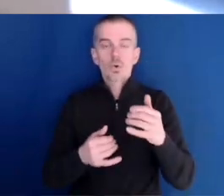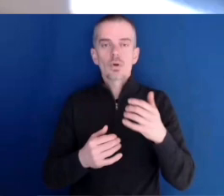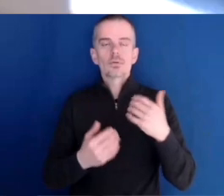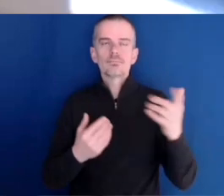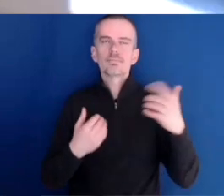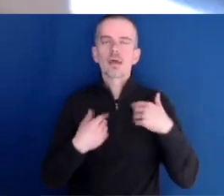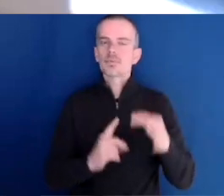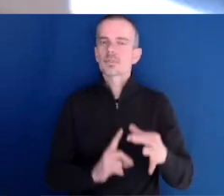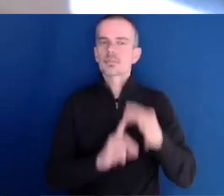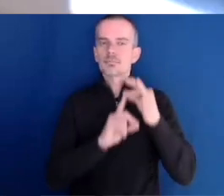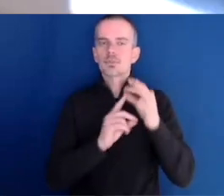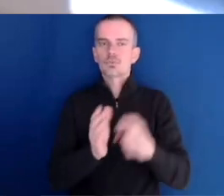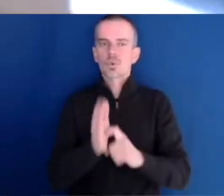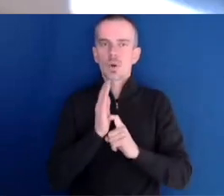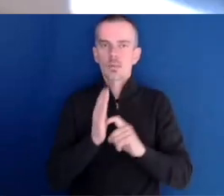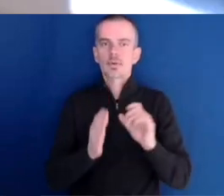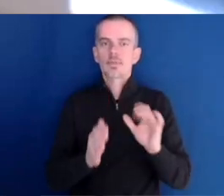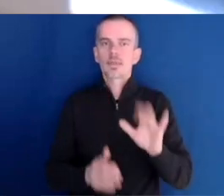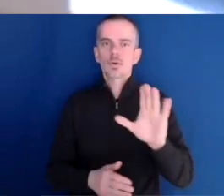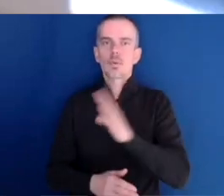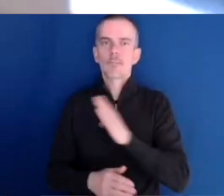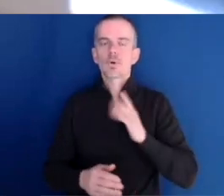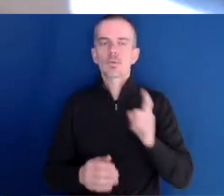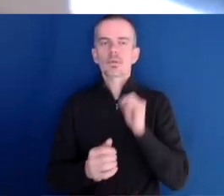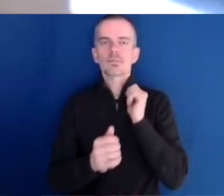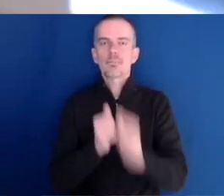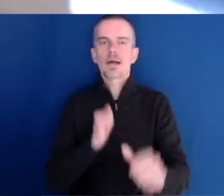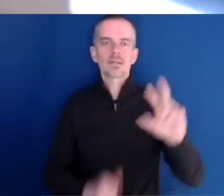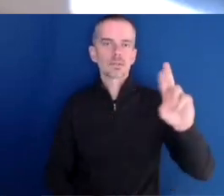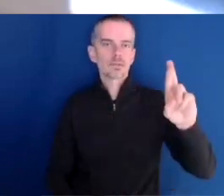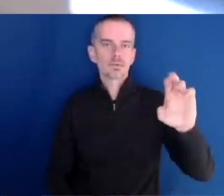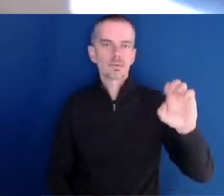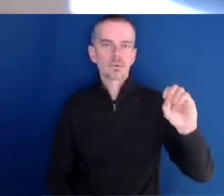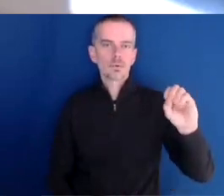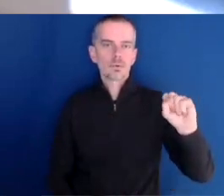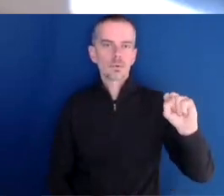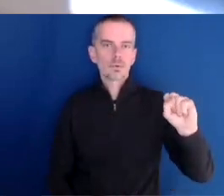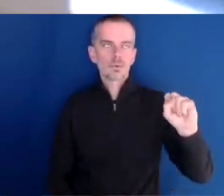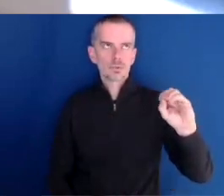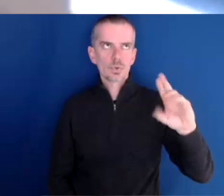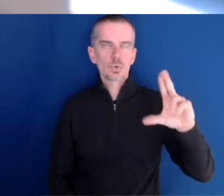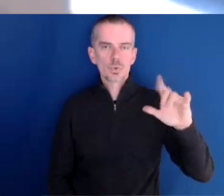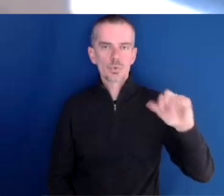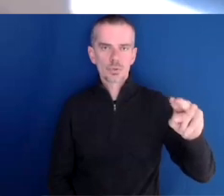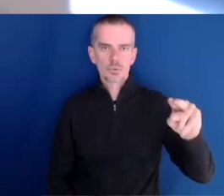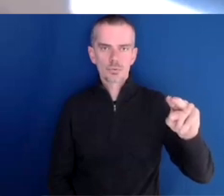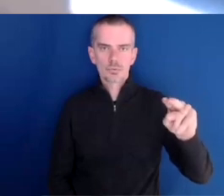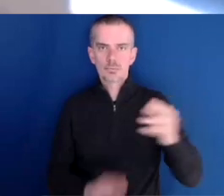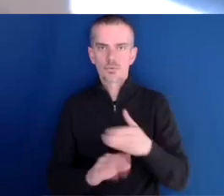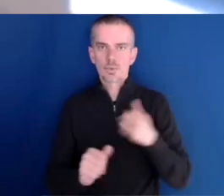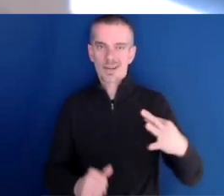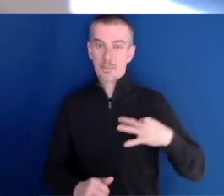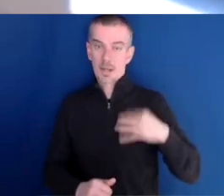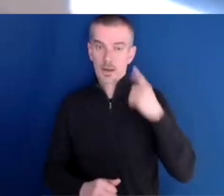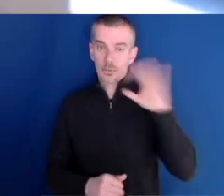special requirement that your board has to pass a resolution in order for you to apply for that award. So I've